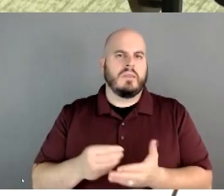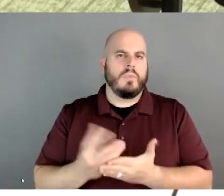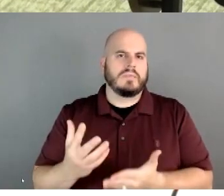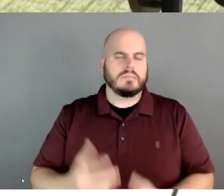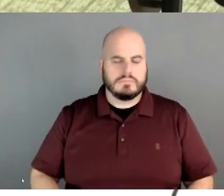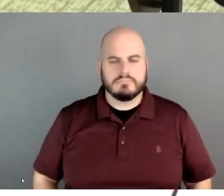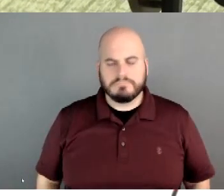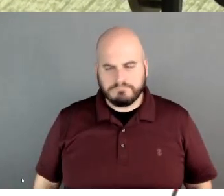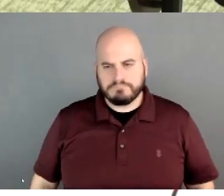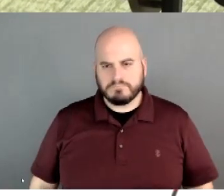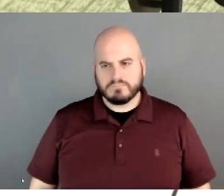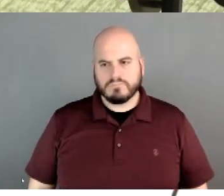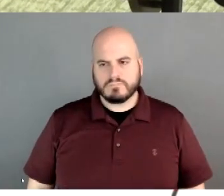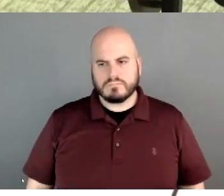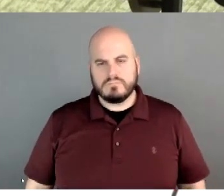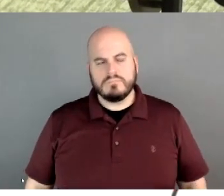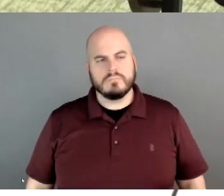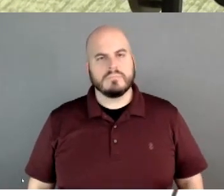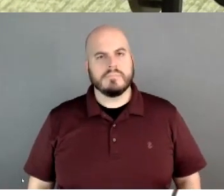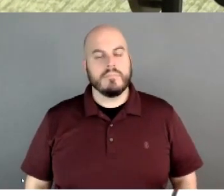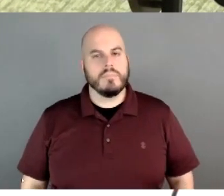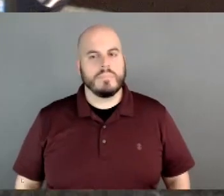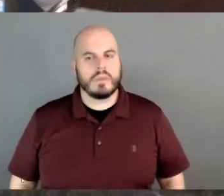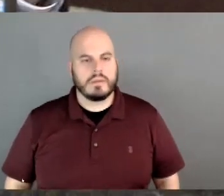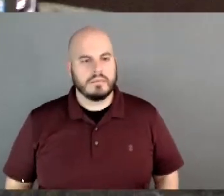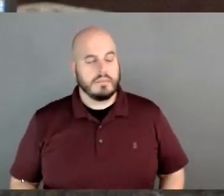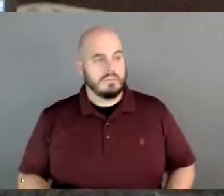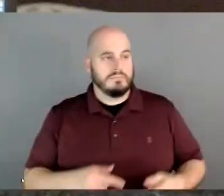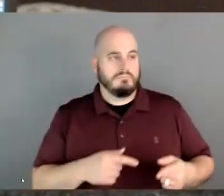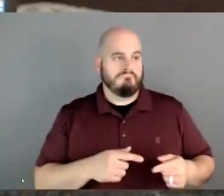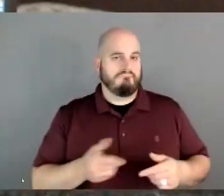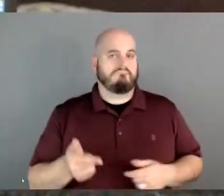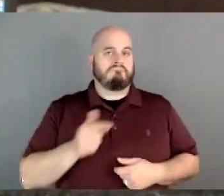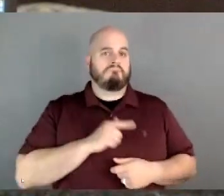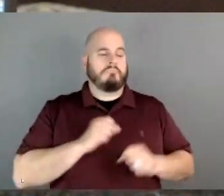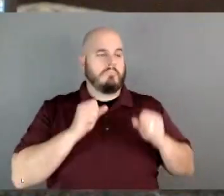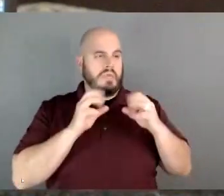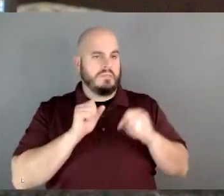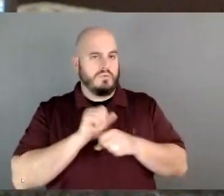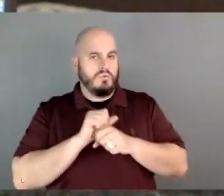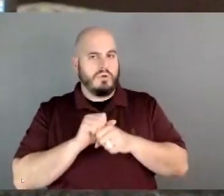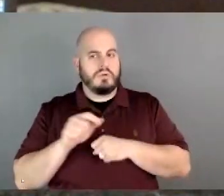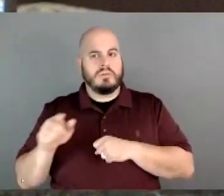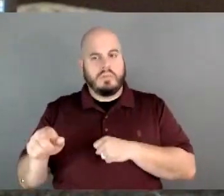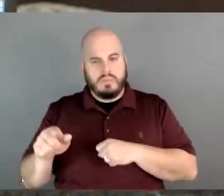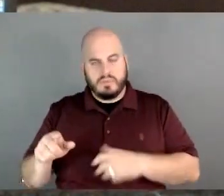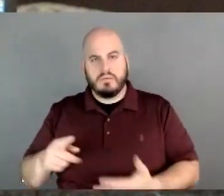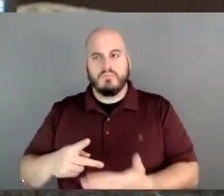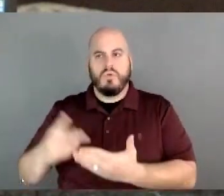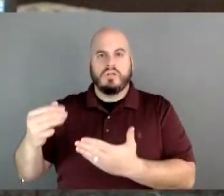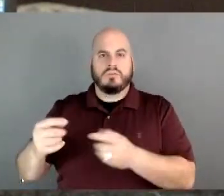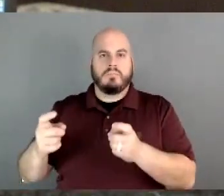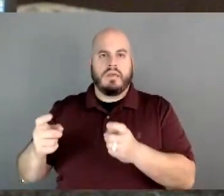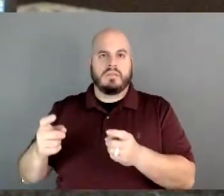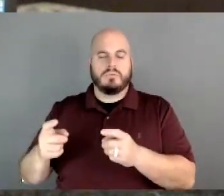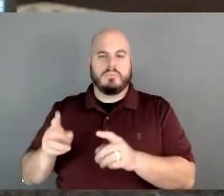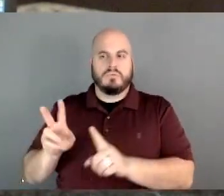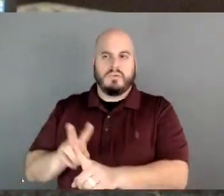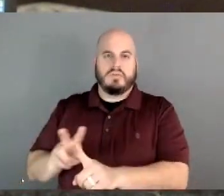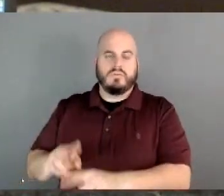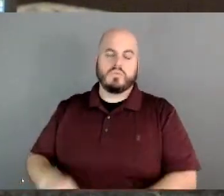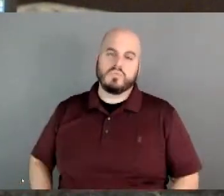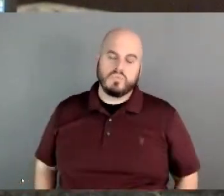chorus of praise. Great presentation, amazing work, especially as Councilmember Chase said, project management-wise. I mean, this has been a